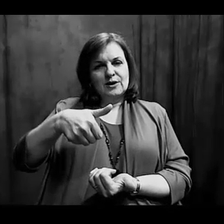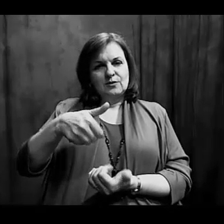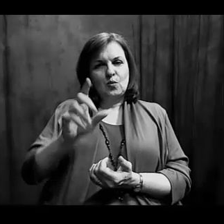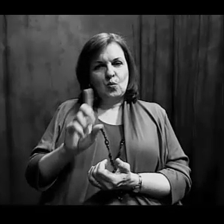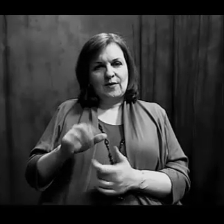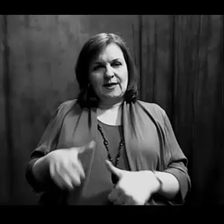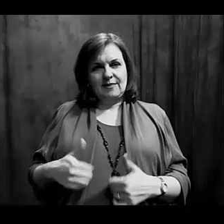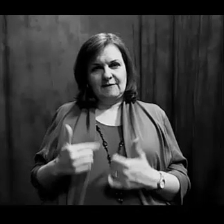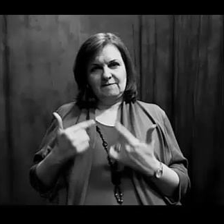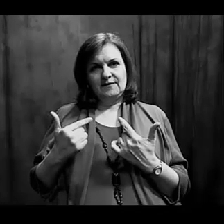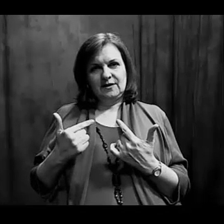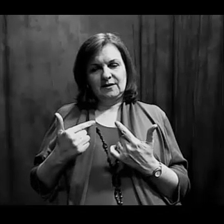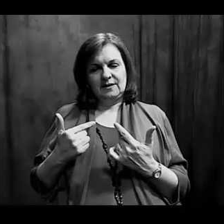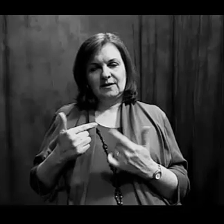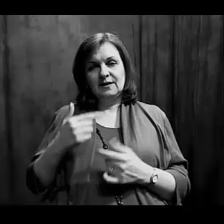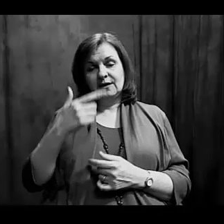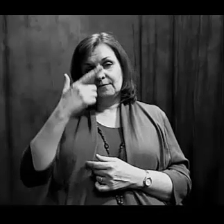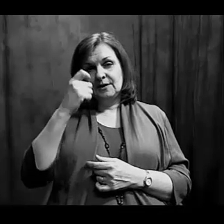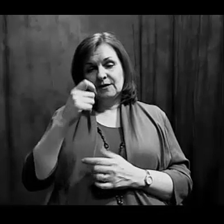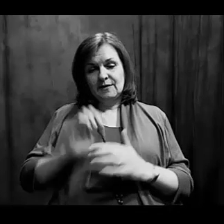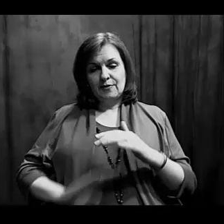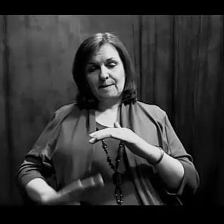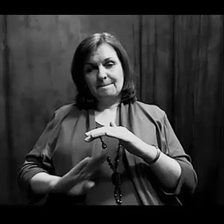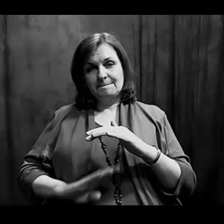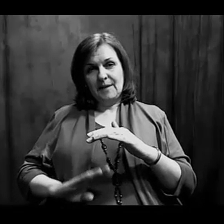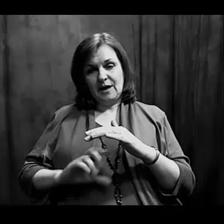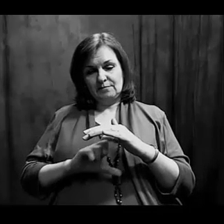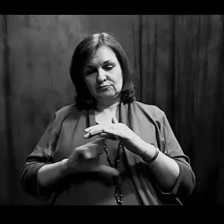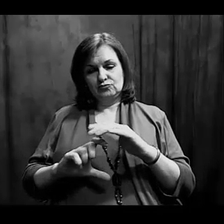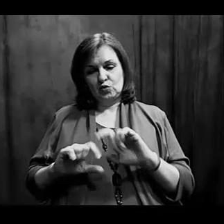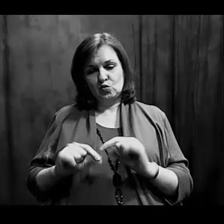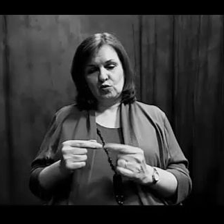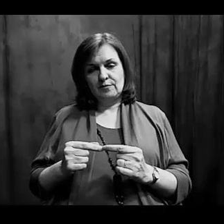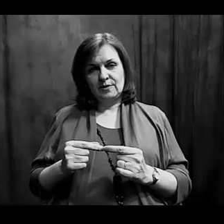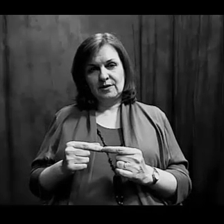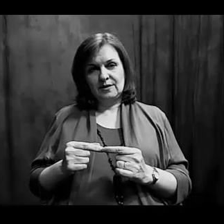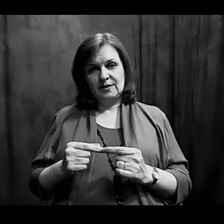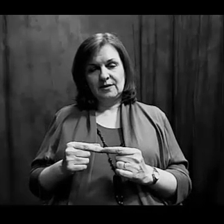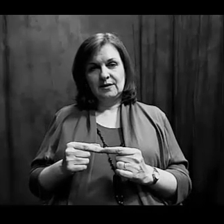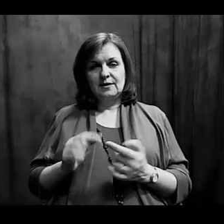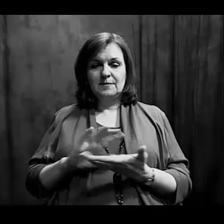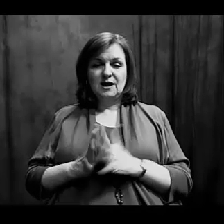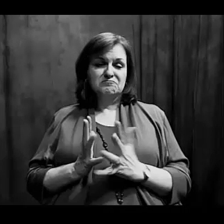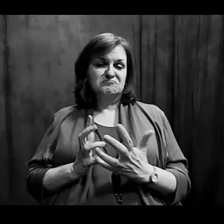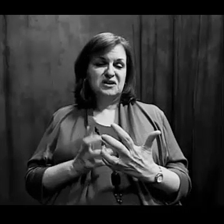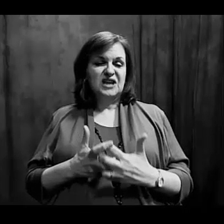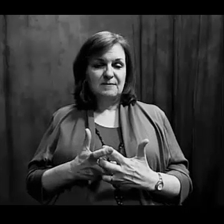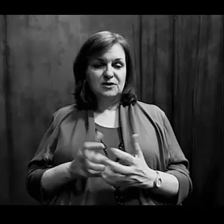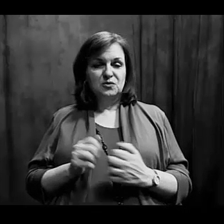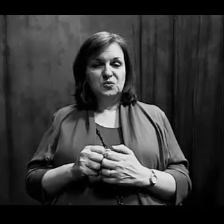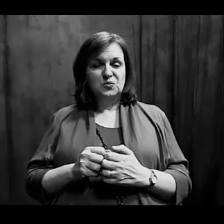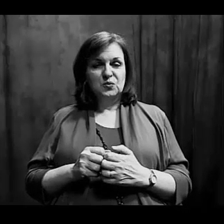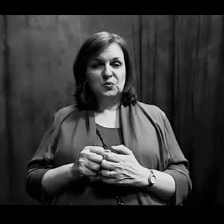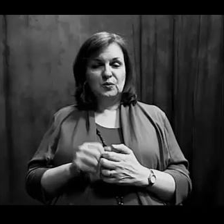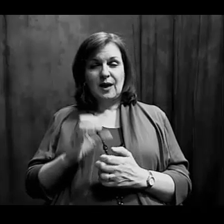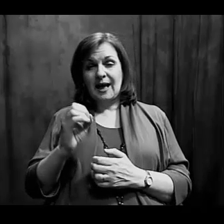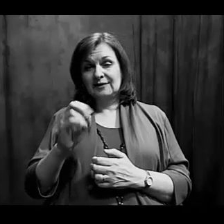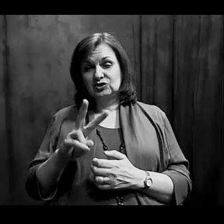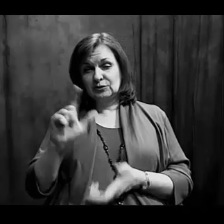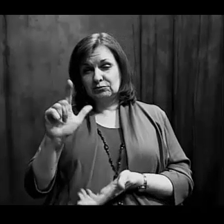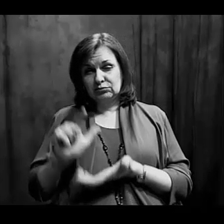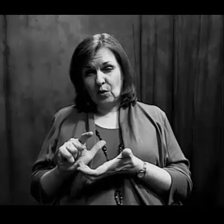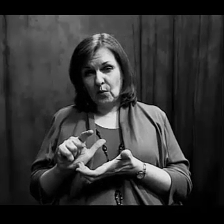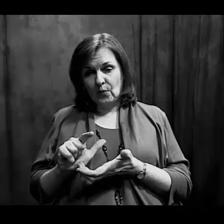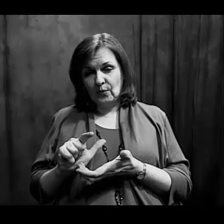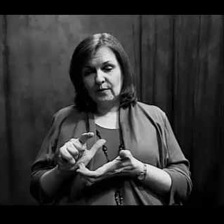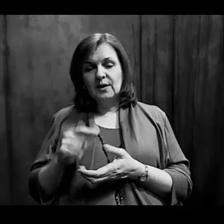actually divided up the habitat because these guys at the bottom actually are very